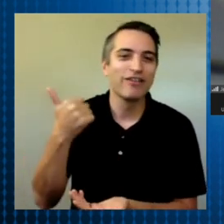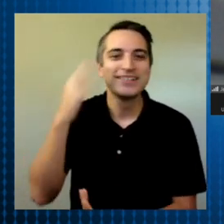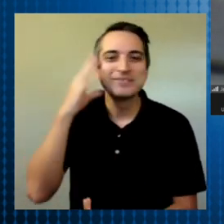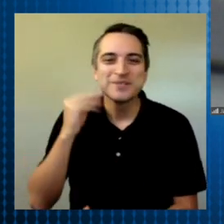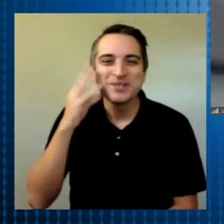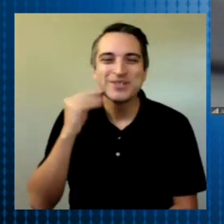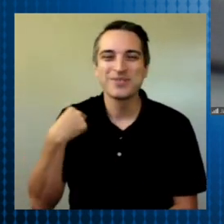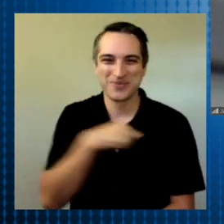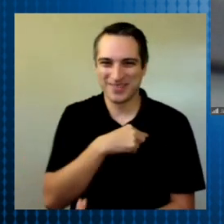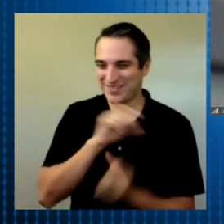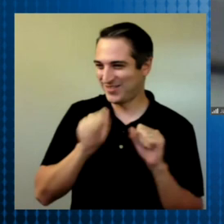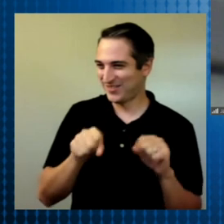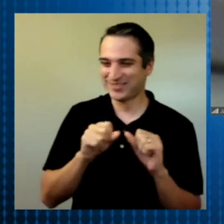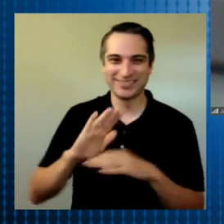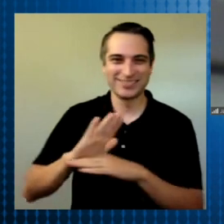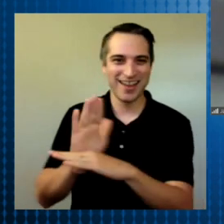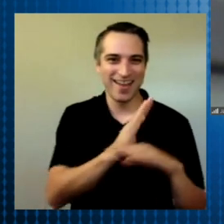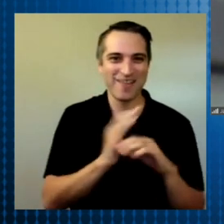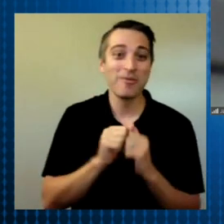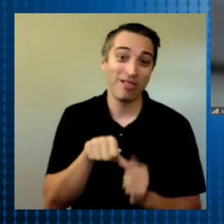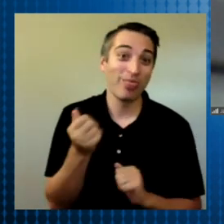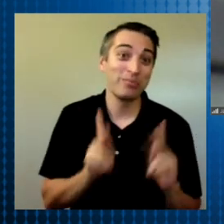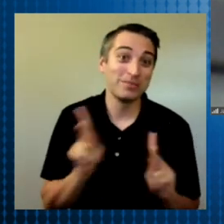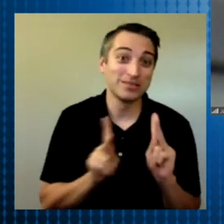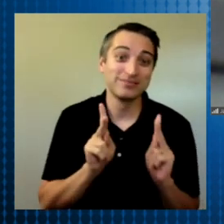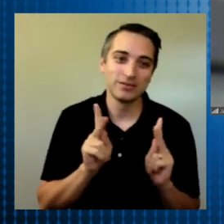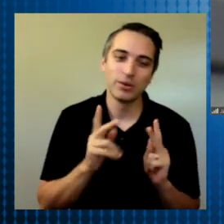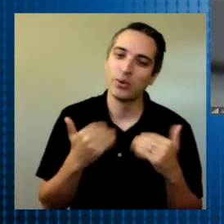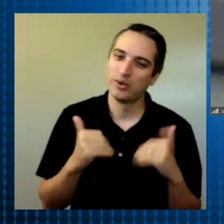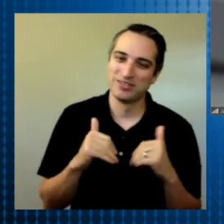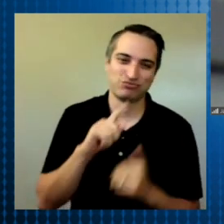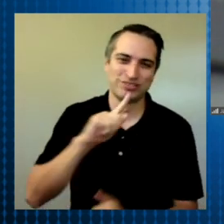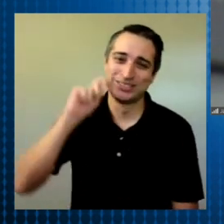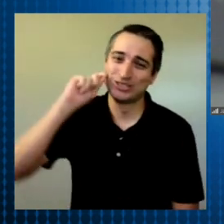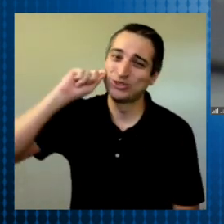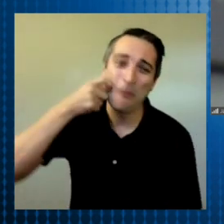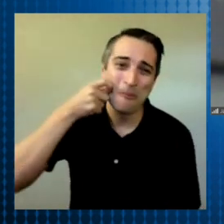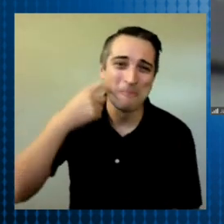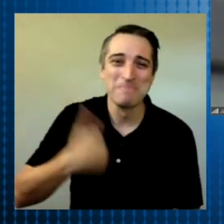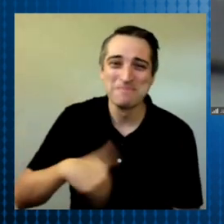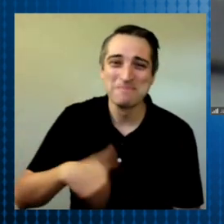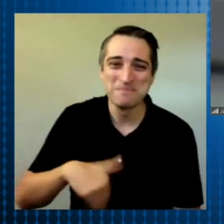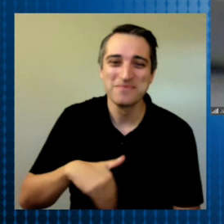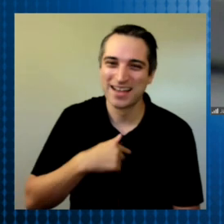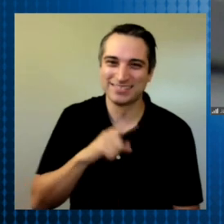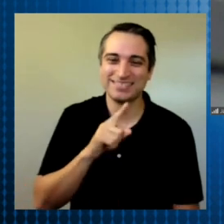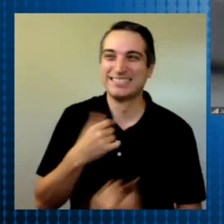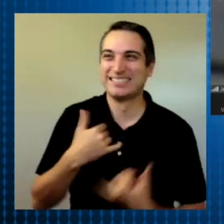could share with other people, man. And it was so dope. You know, I still get giddy thinking about it right now.